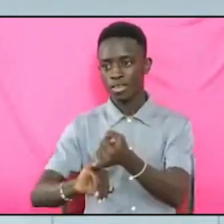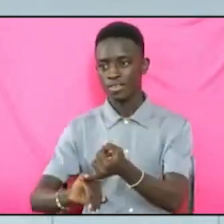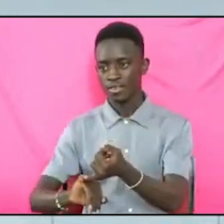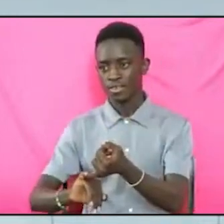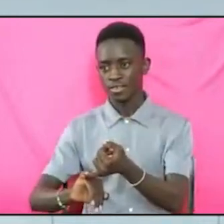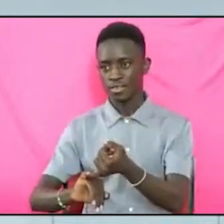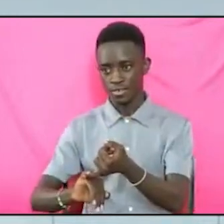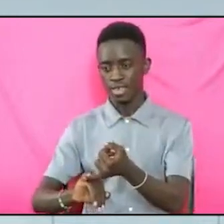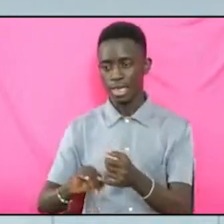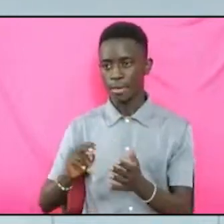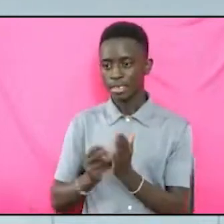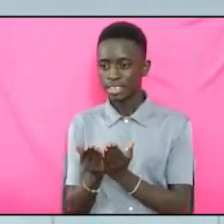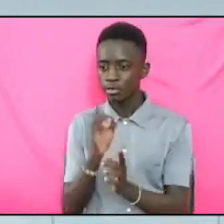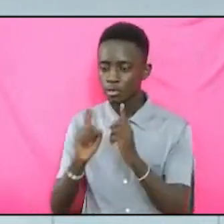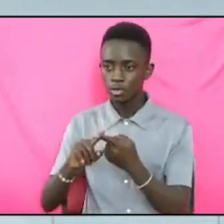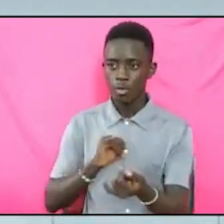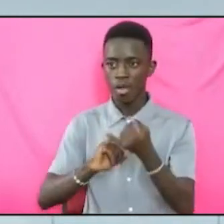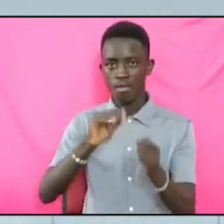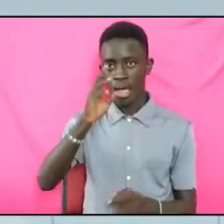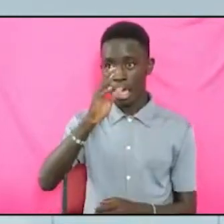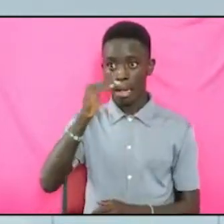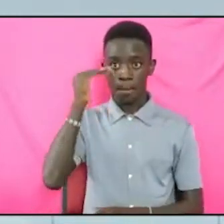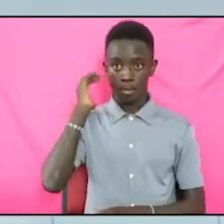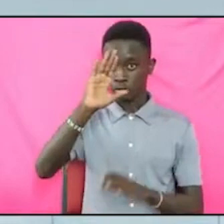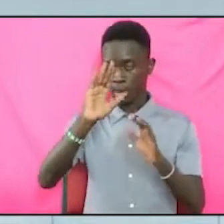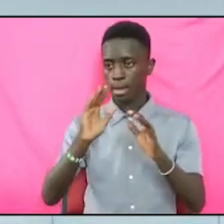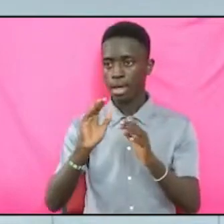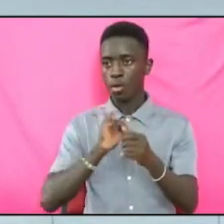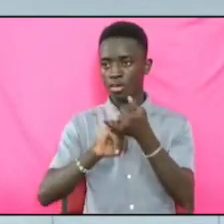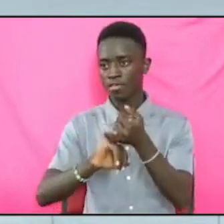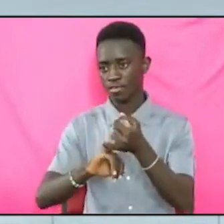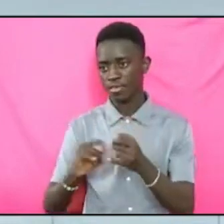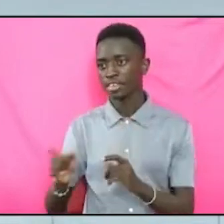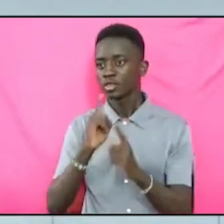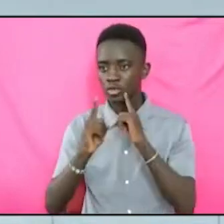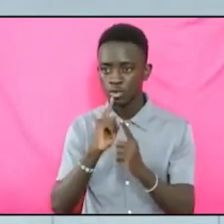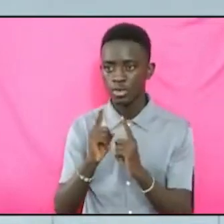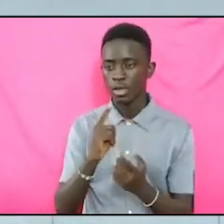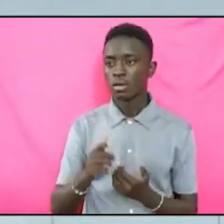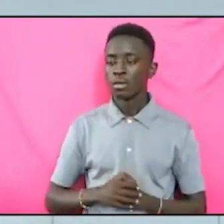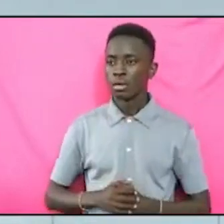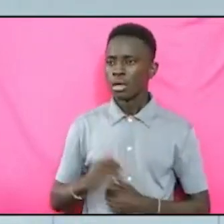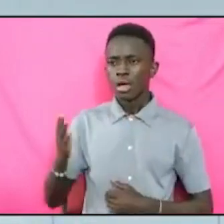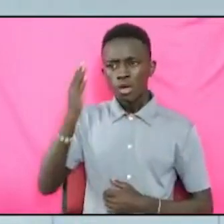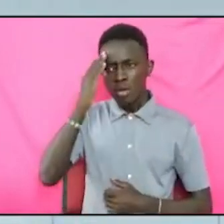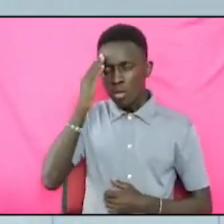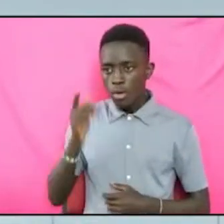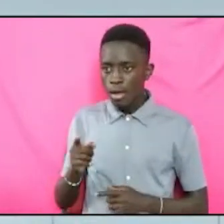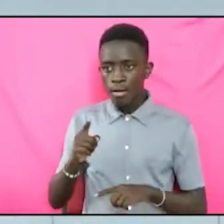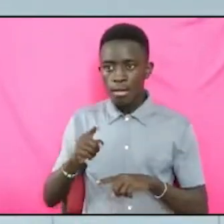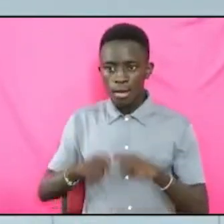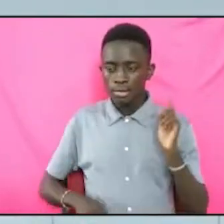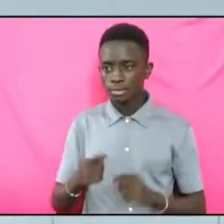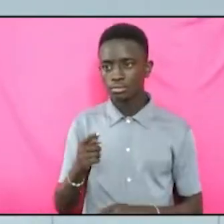of the transforming power of God's holy word in her life, she knows she cannot break protocols. She cannot go and tell